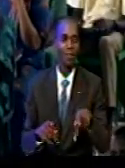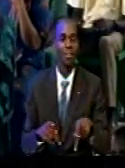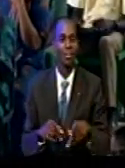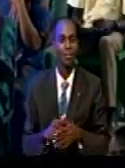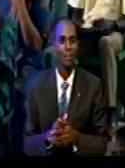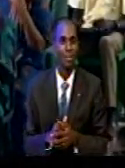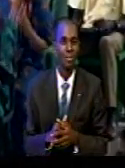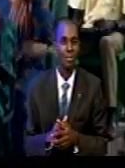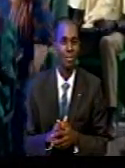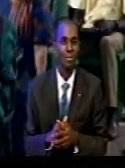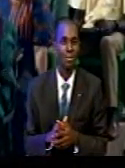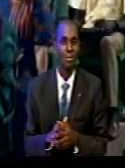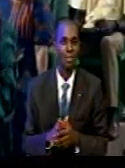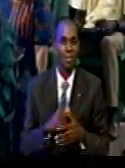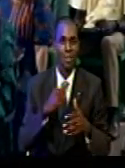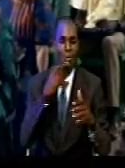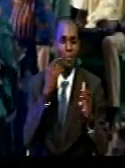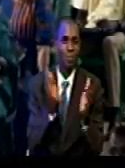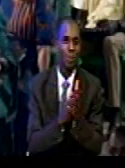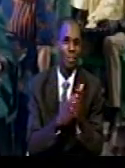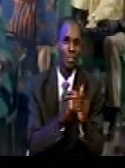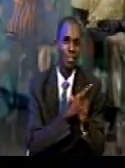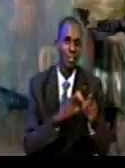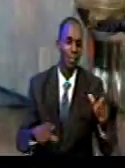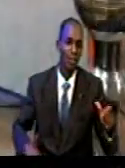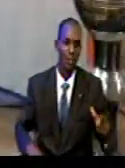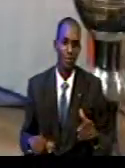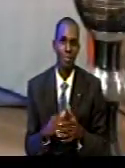away. The next testifier, please.